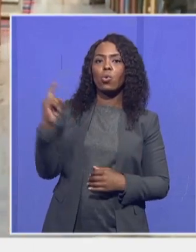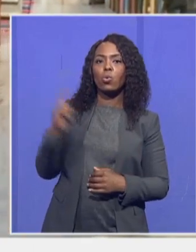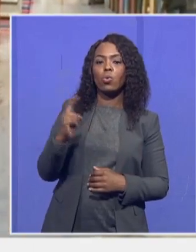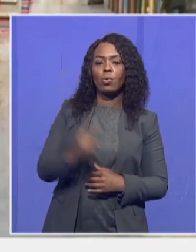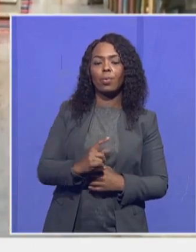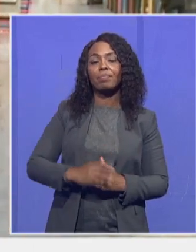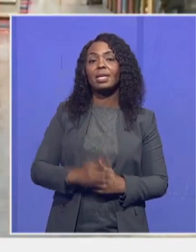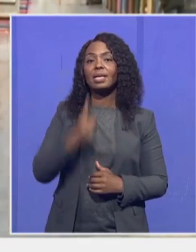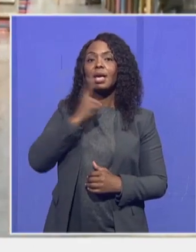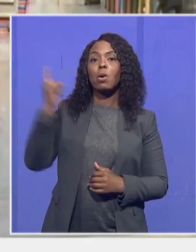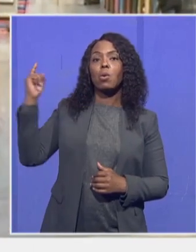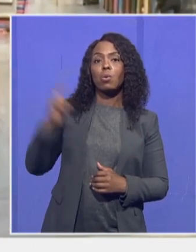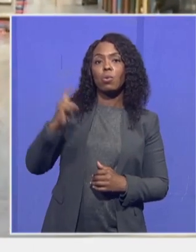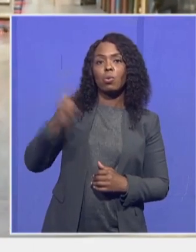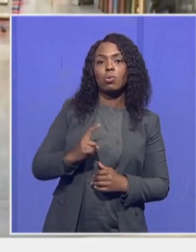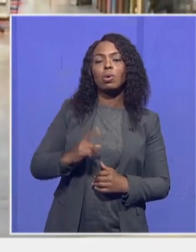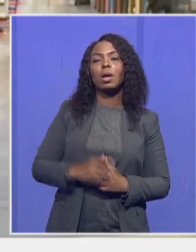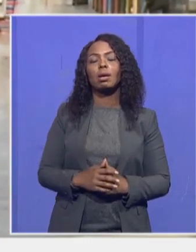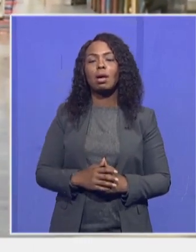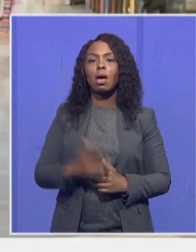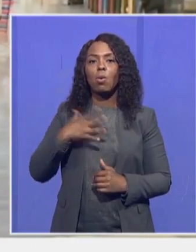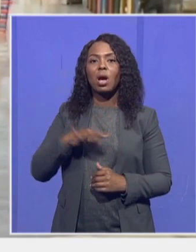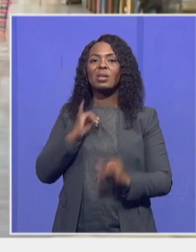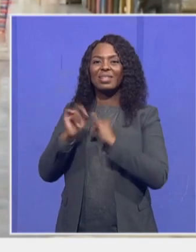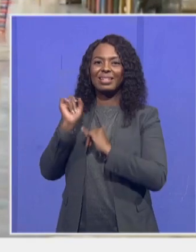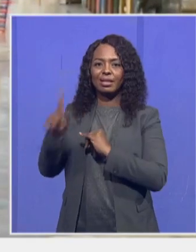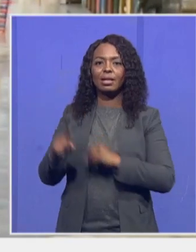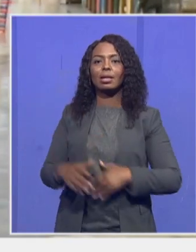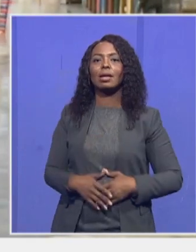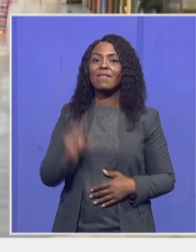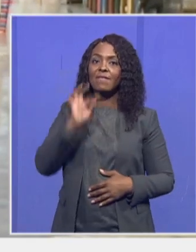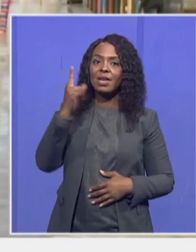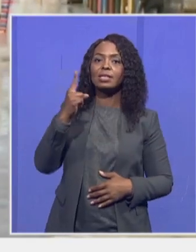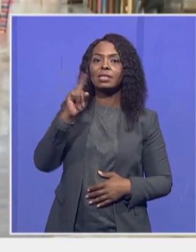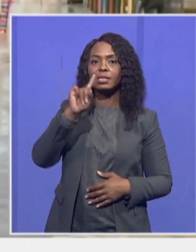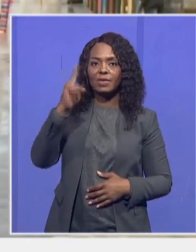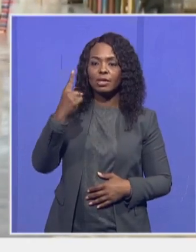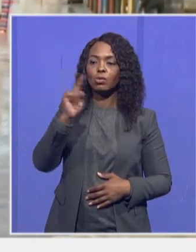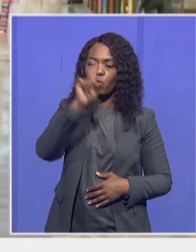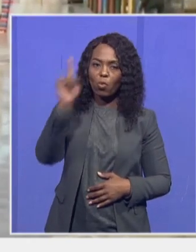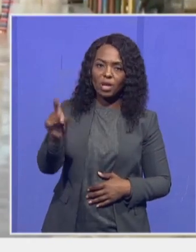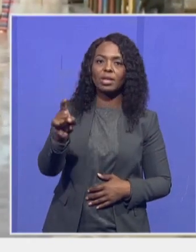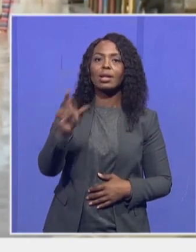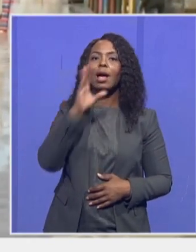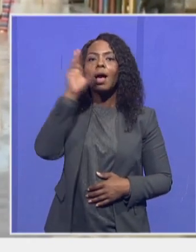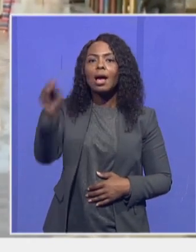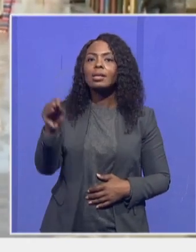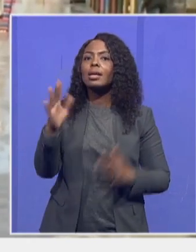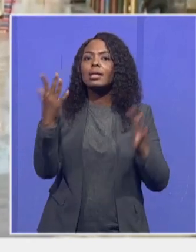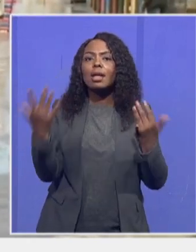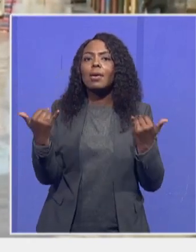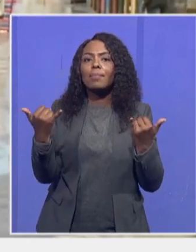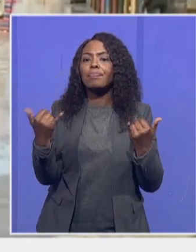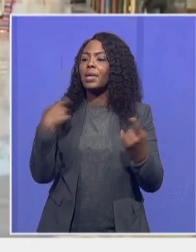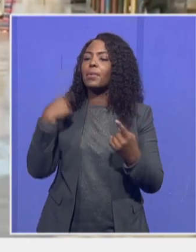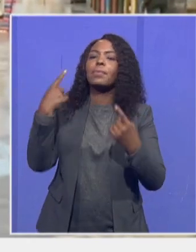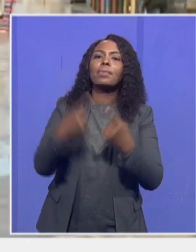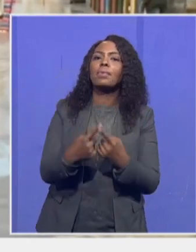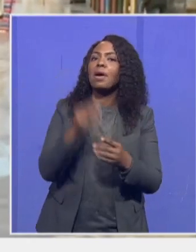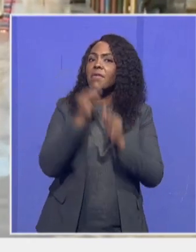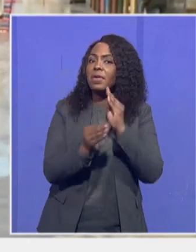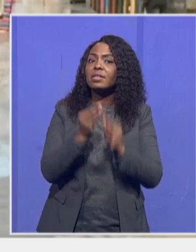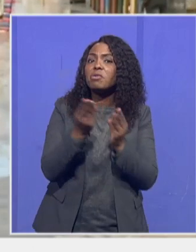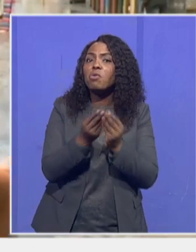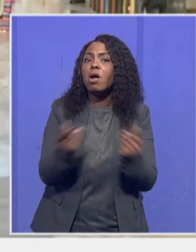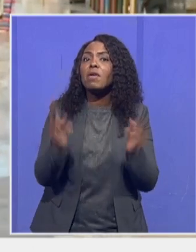on his way to come and speak to us. That was the first question we were hoping to pose to him regarding how far have they come in resolving